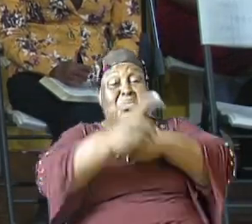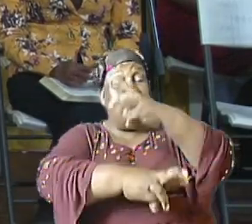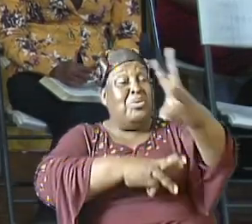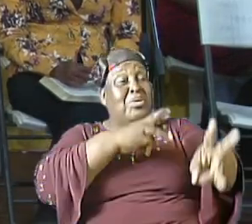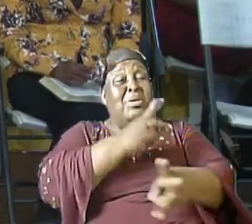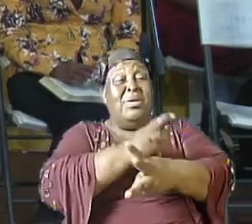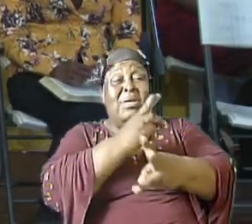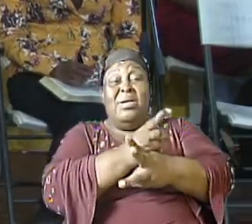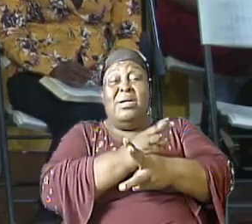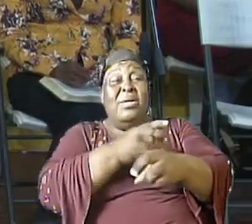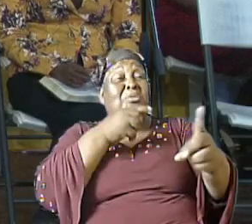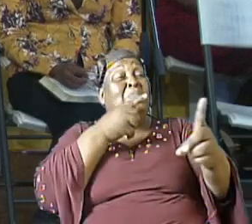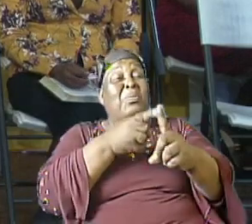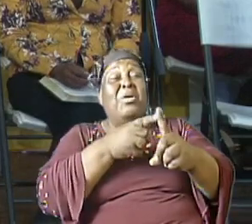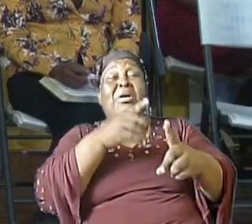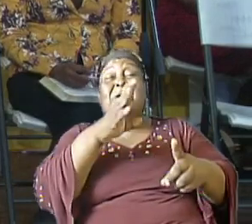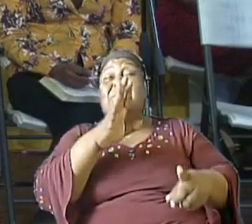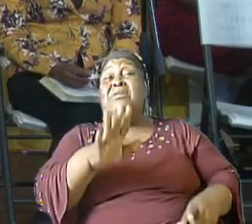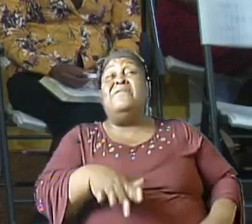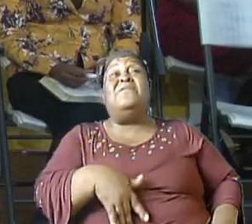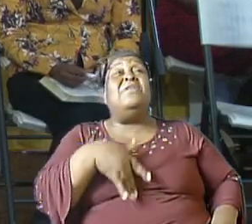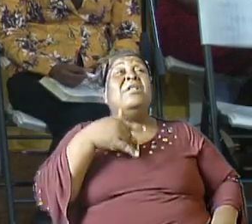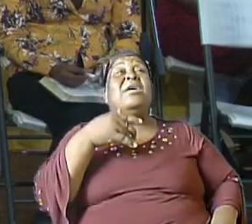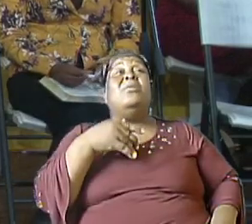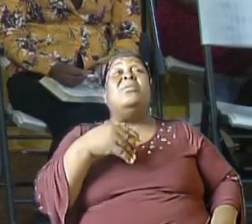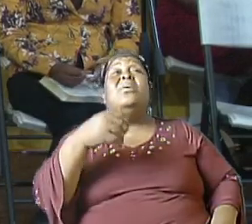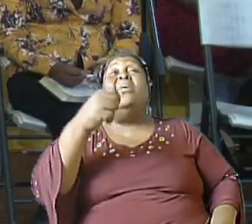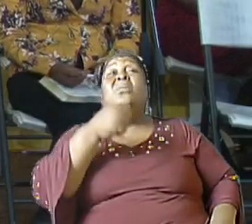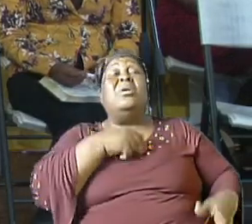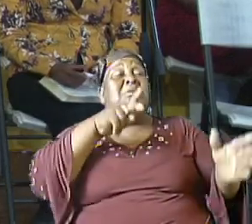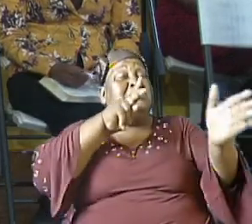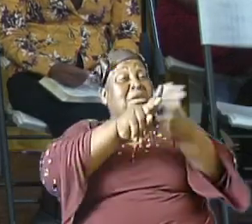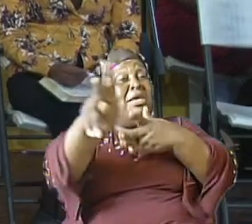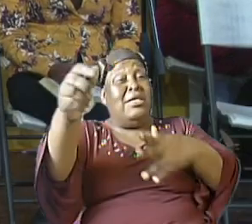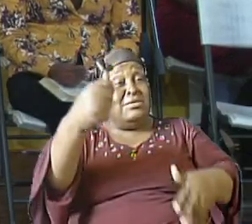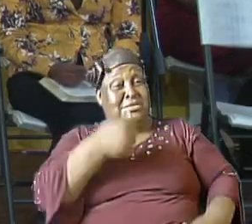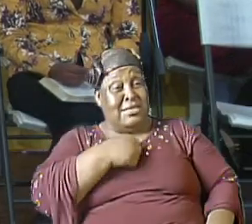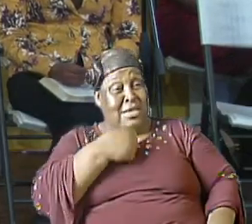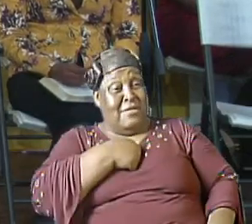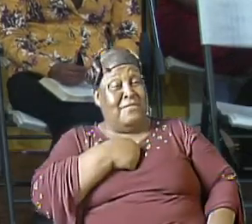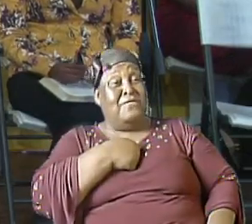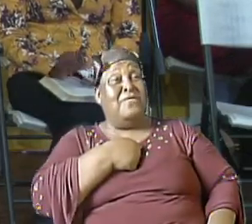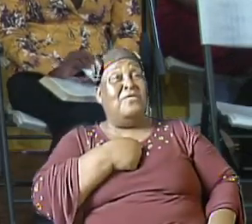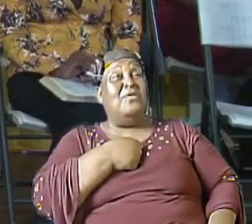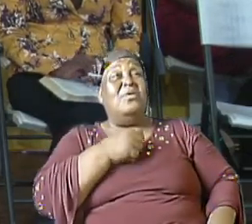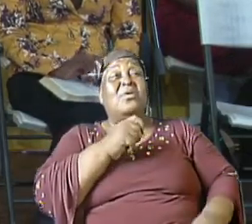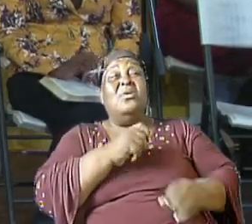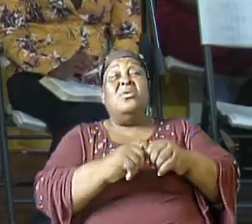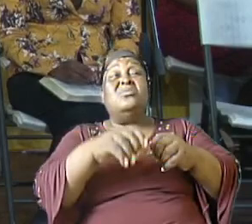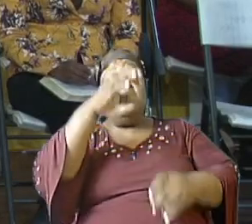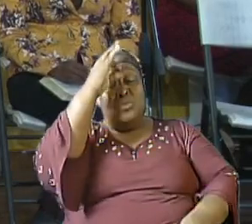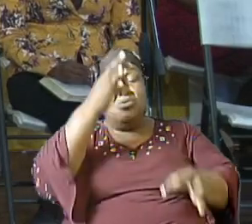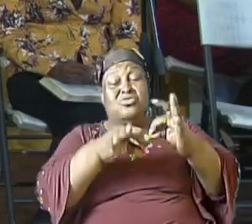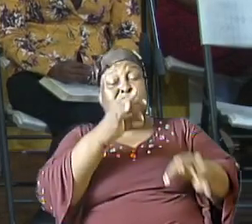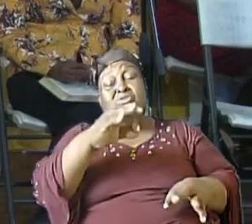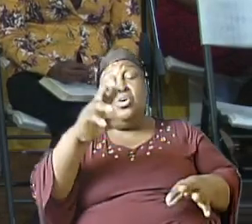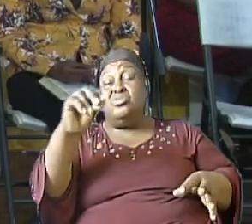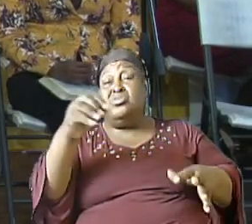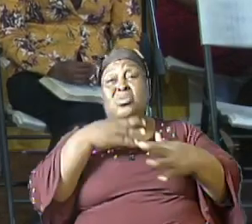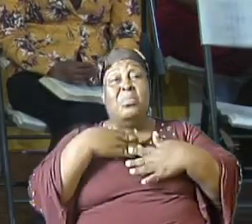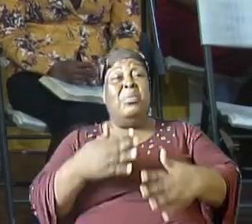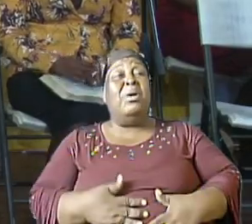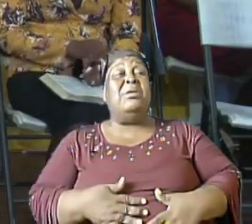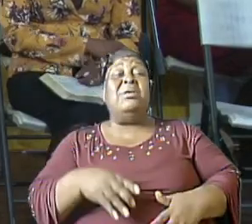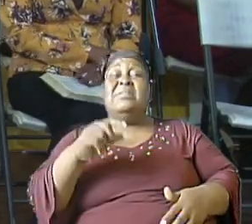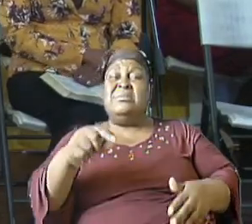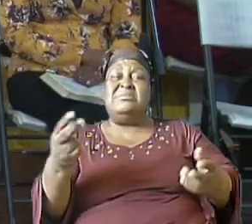the point where we feel like we even want to end our own life. And please don't let us judge anybody, because this can happen